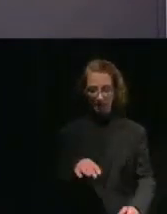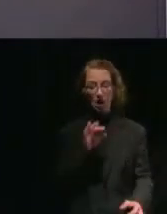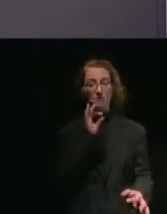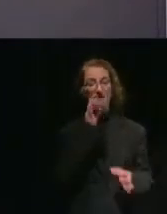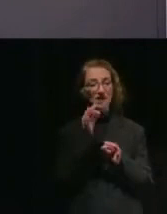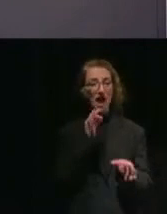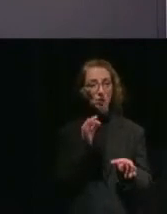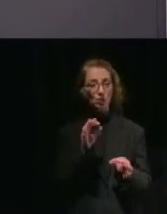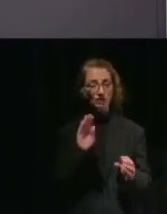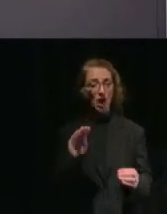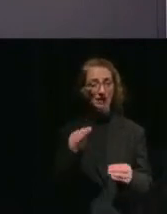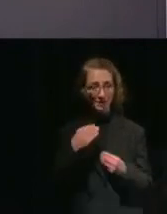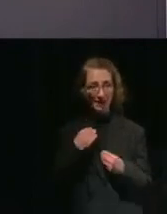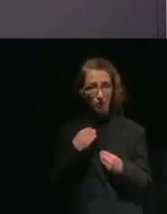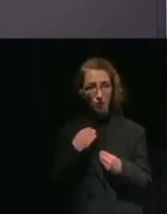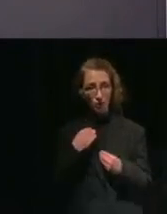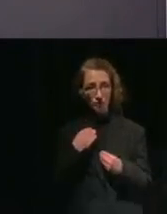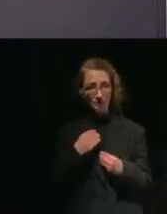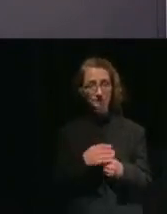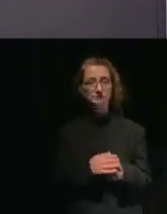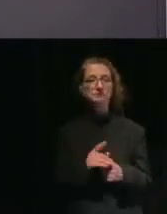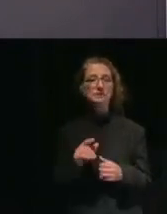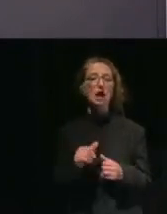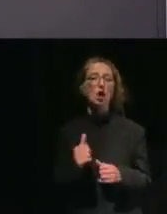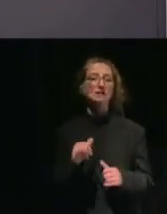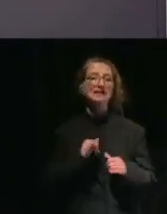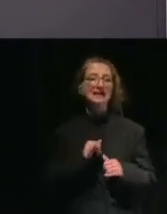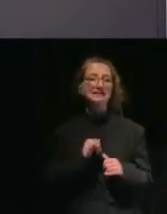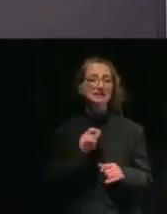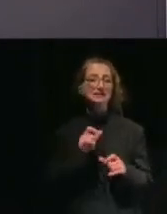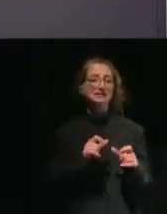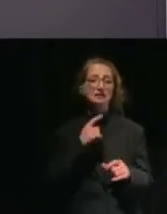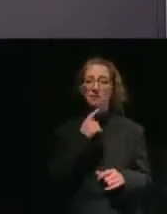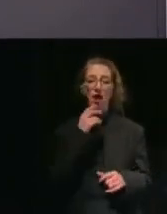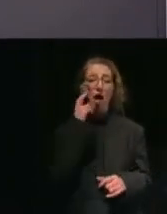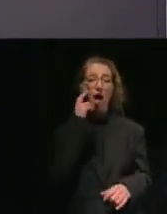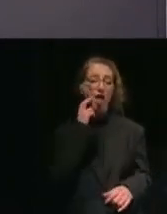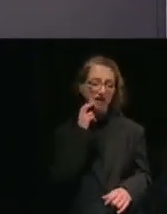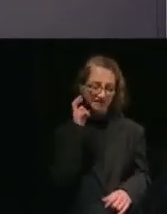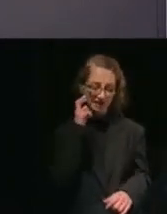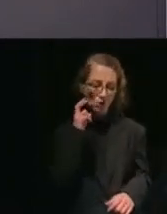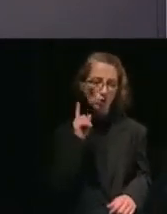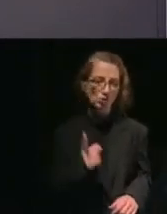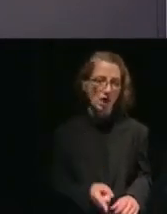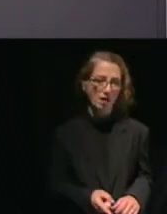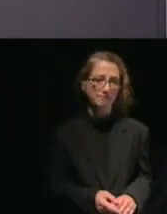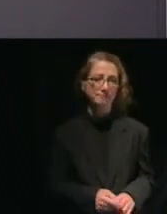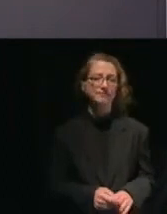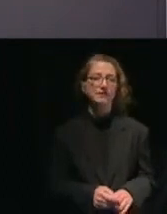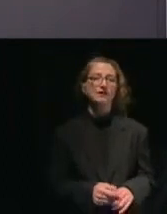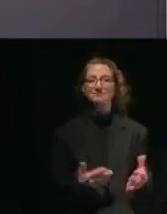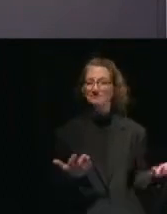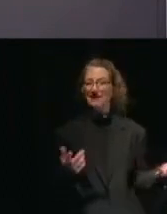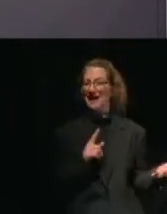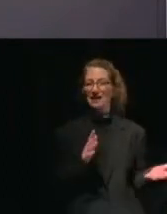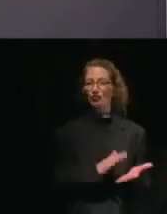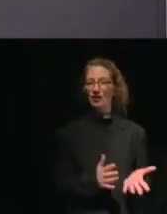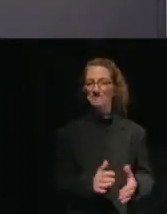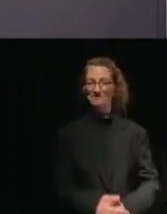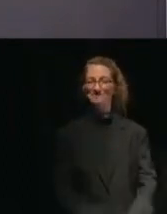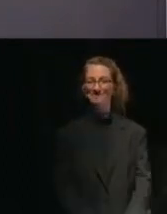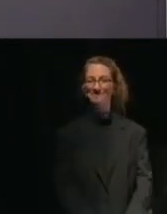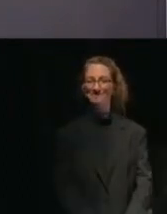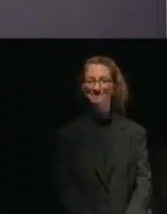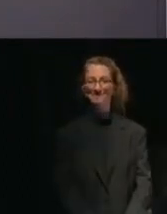concerned with, and the majority said old age retirement provisions. verwundert uns jetzt nicht. We also left some fields